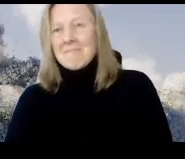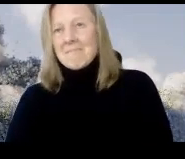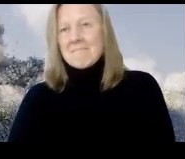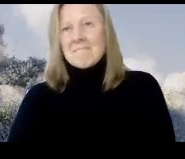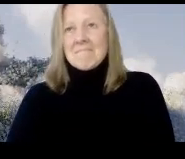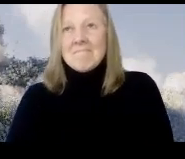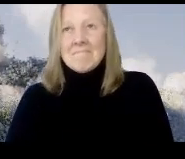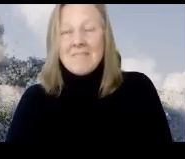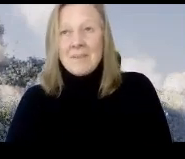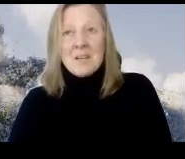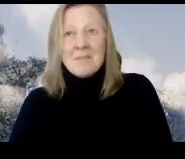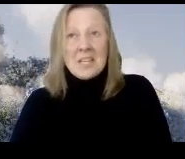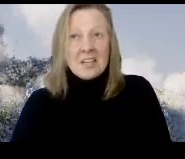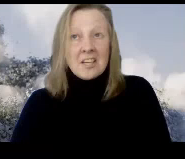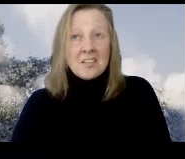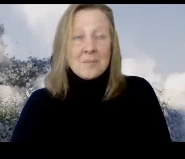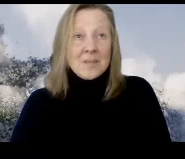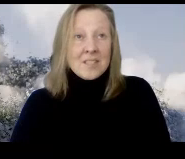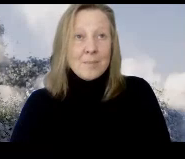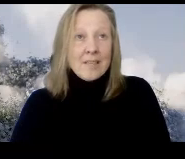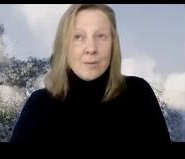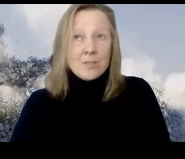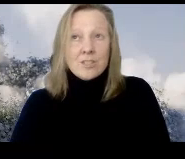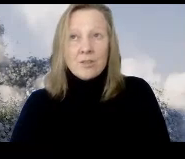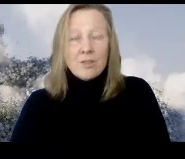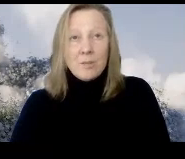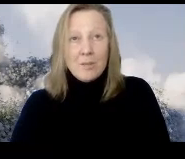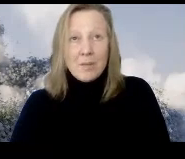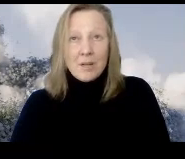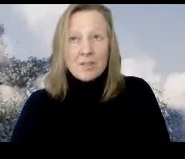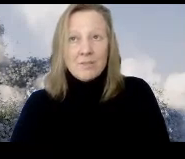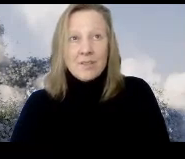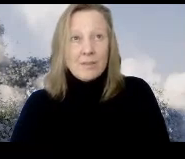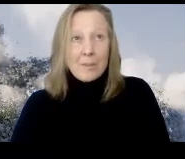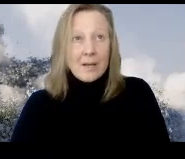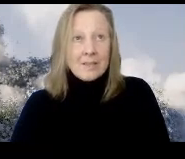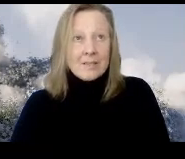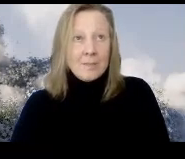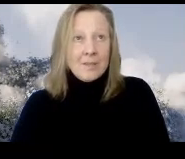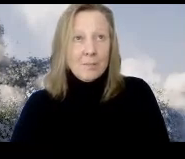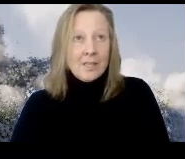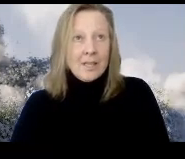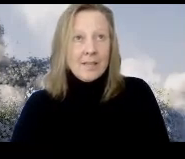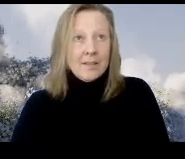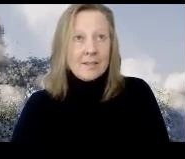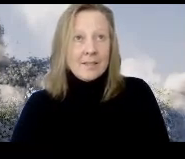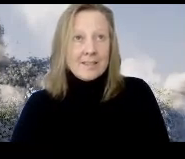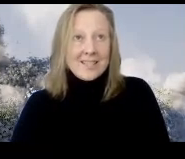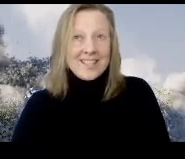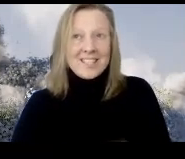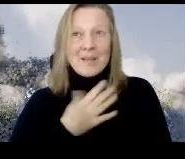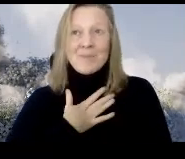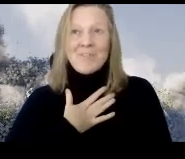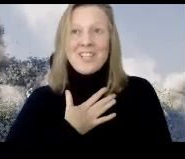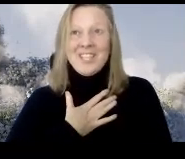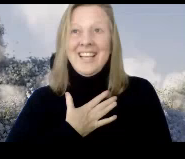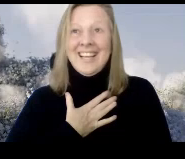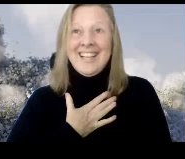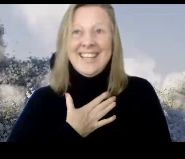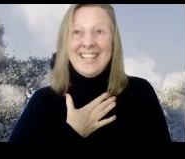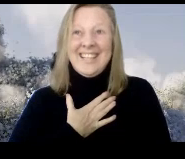in myself. I would never take an IELTS because I'm a language instructor. I'd be embarrassed if I didn't pass. I'd be humiliated because it's my